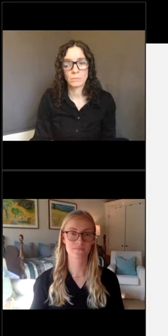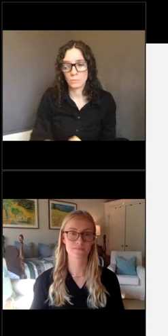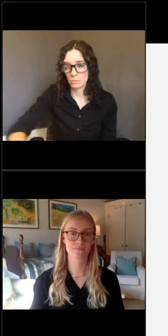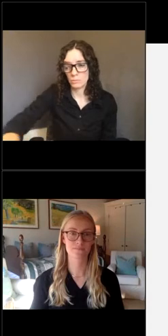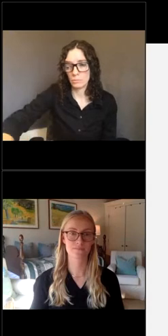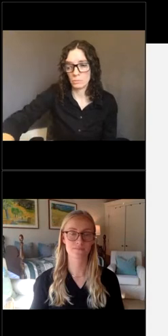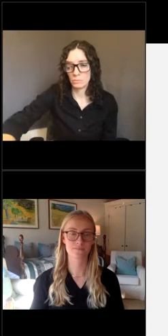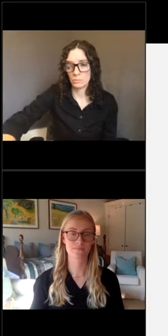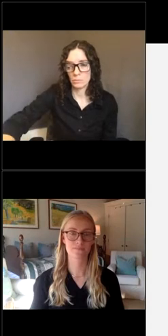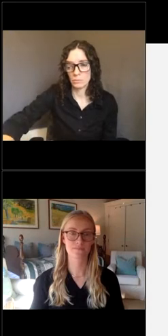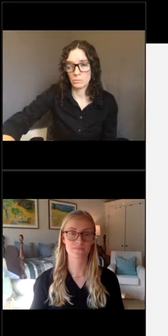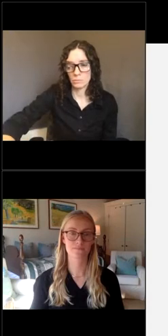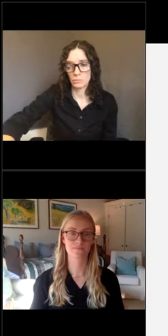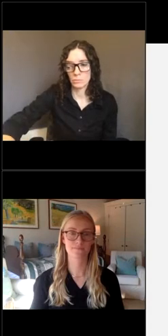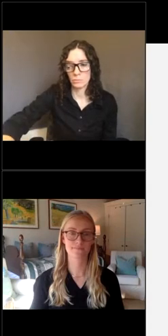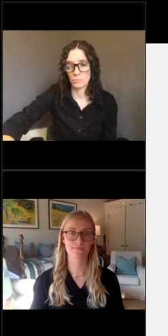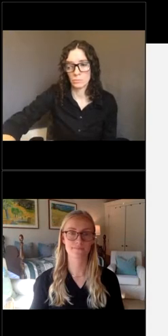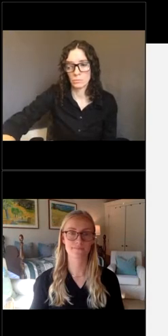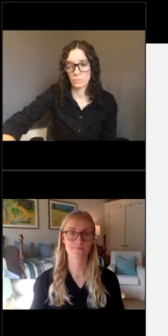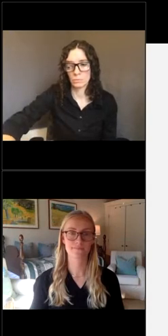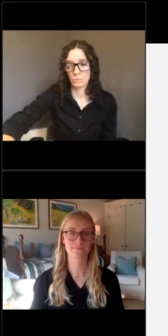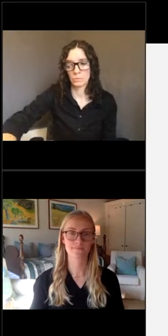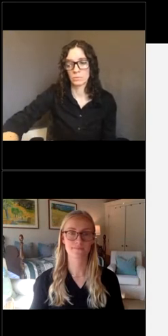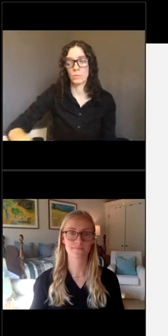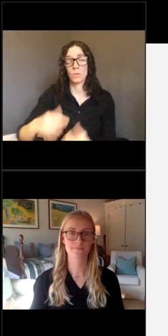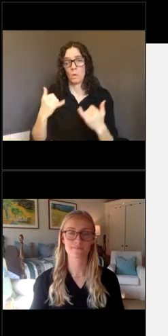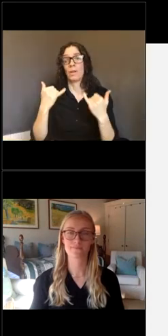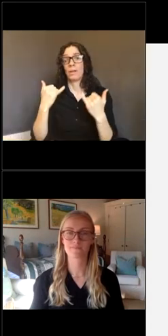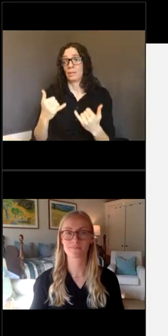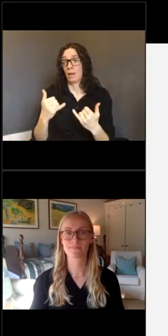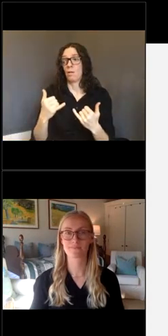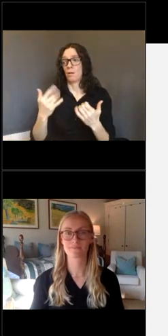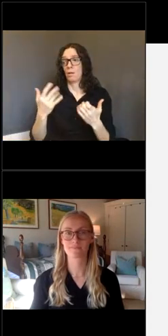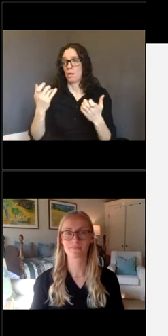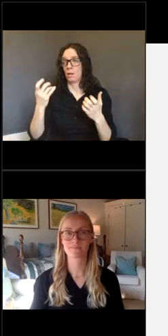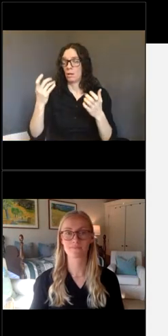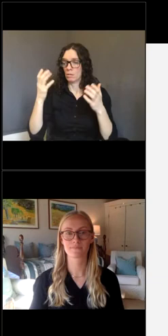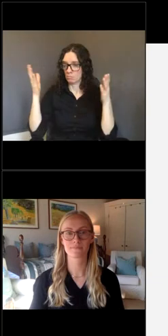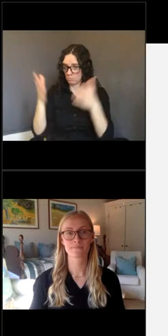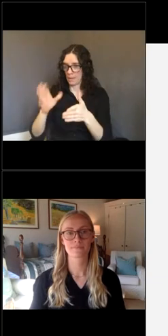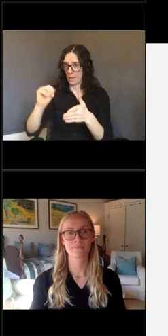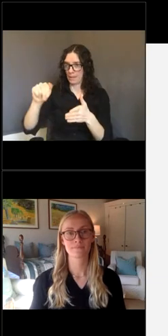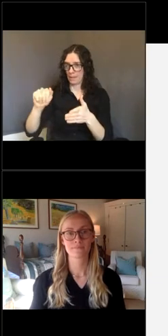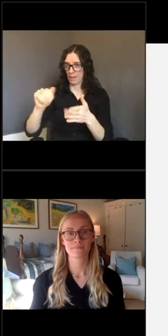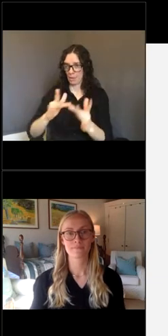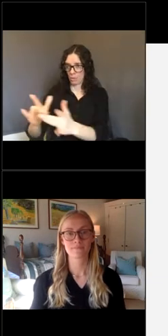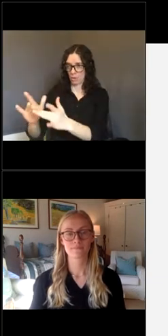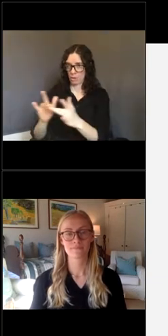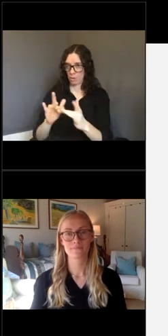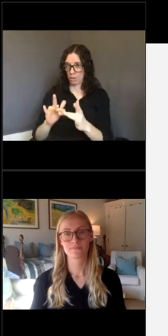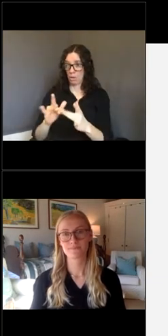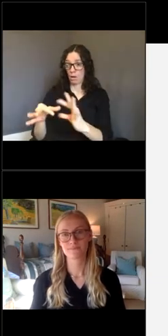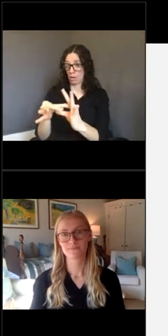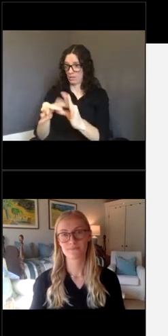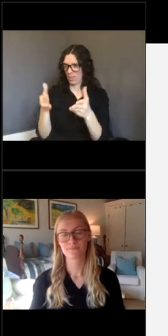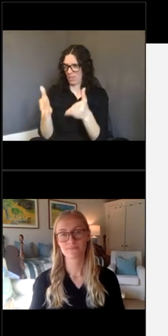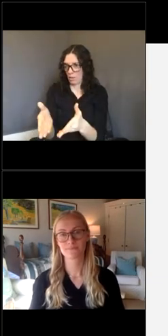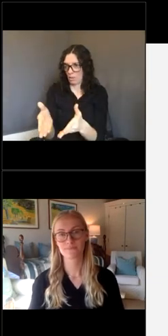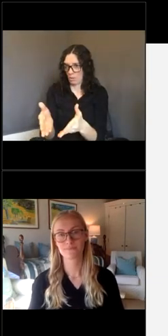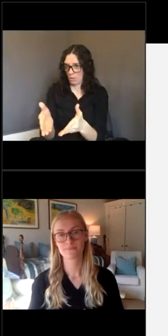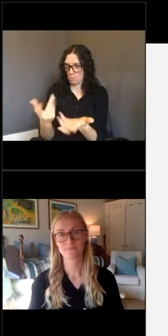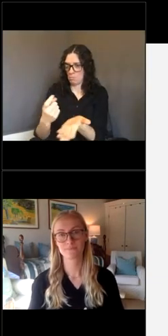So let's talk about connectivity and MPA networks. for those of you working